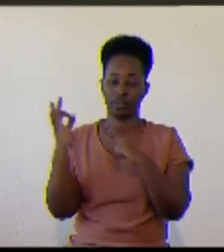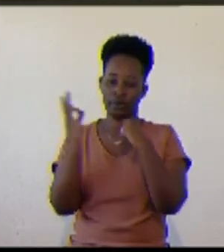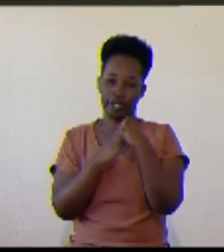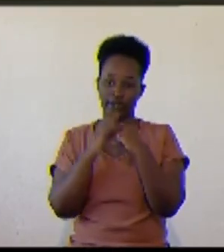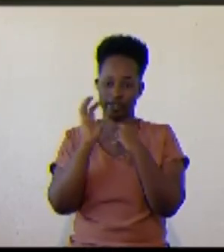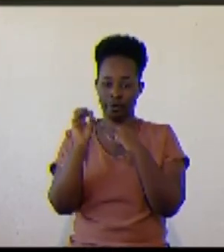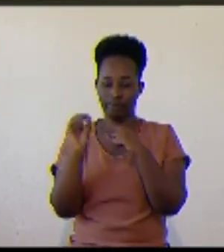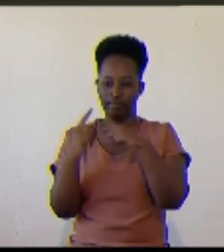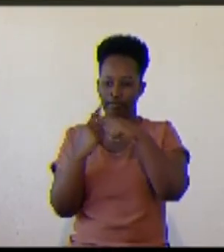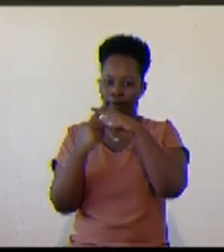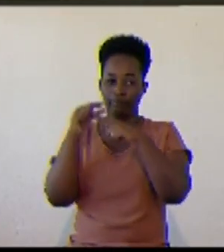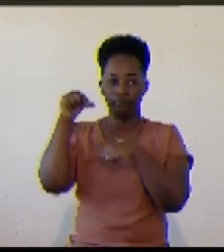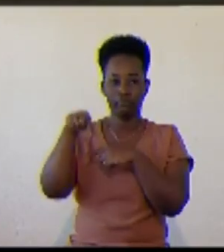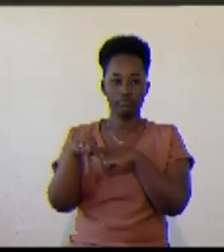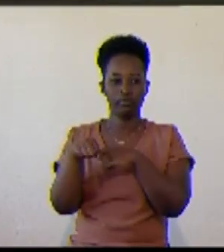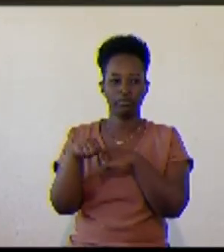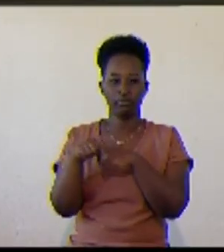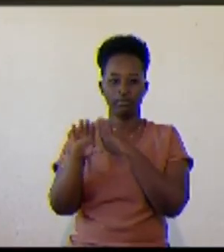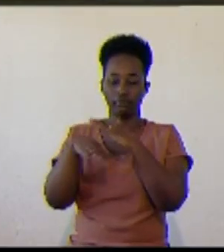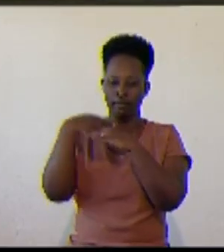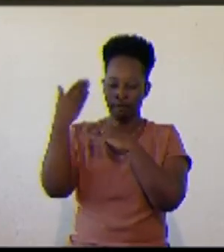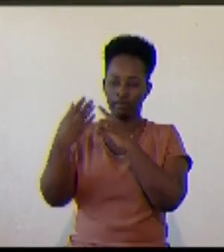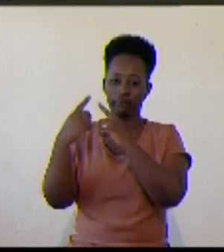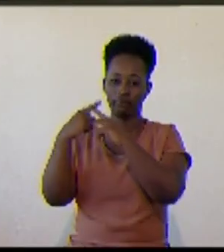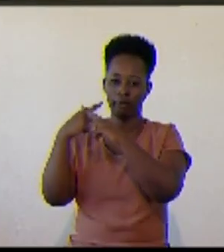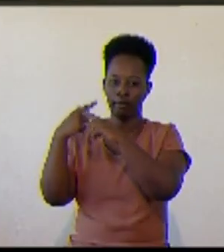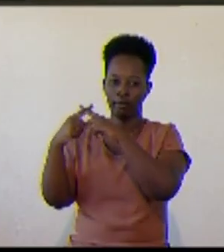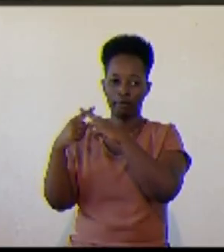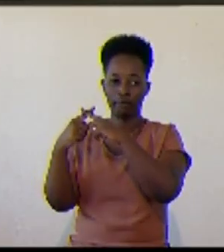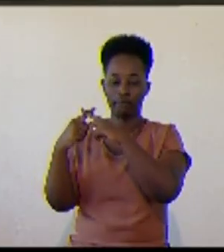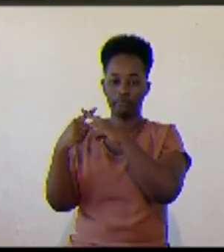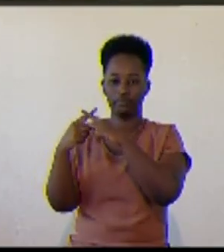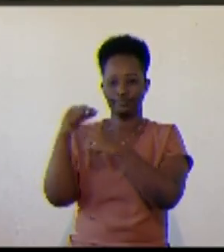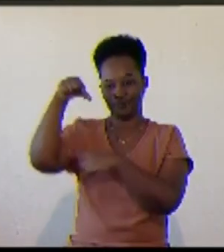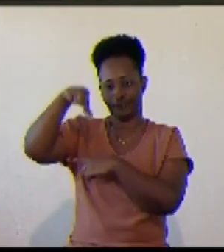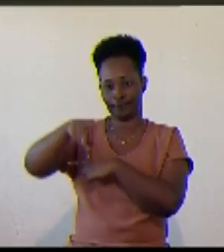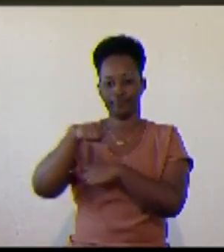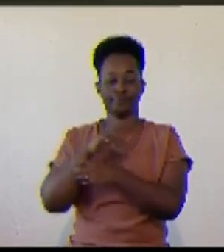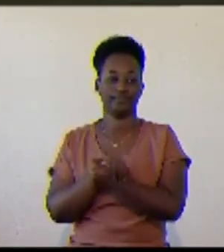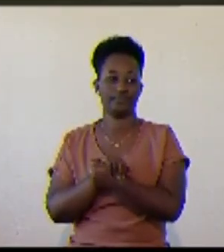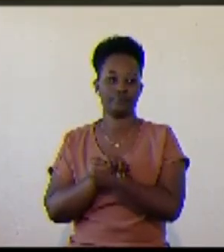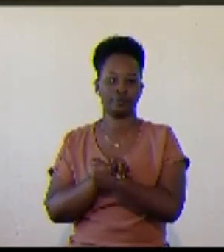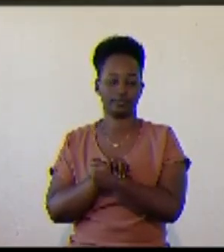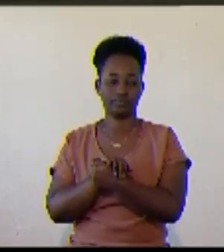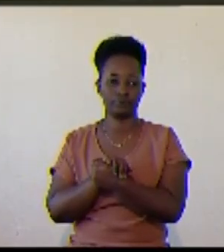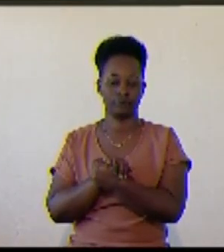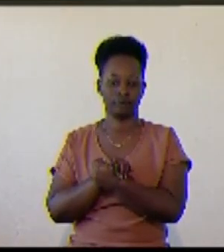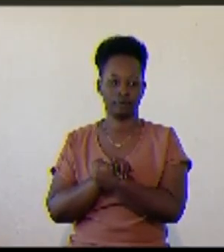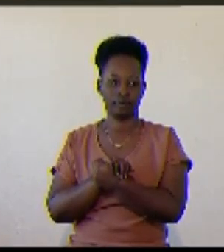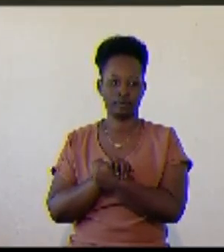800 plus Q, then you multiply by Q, this one that we